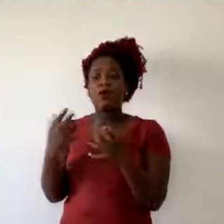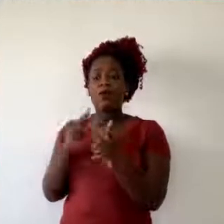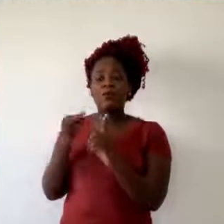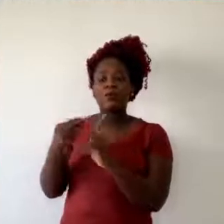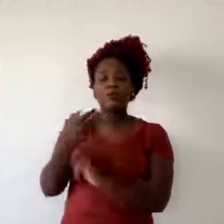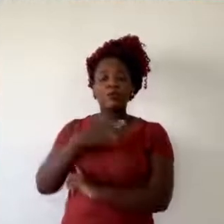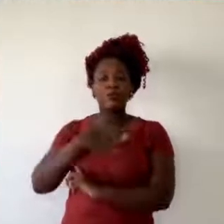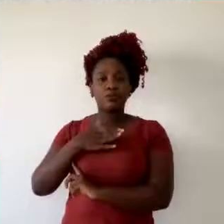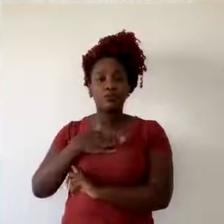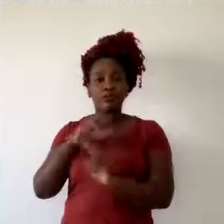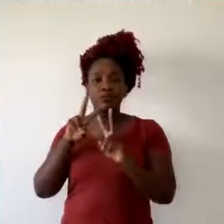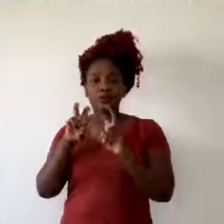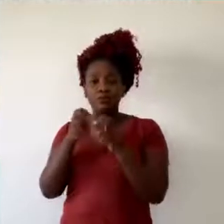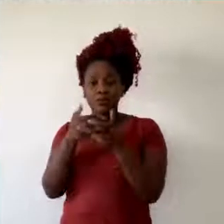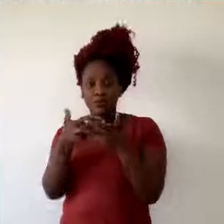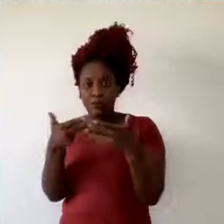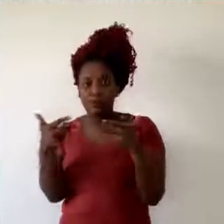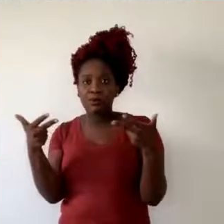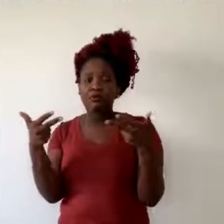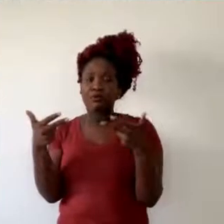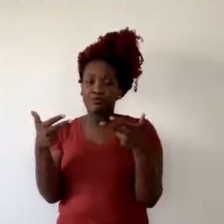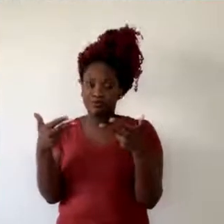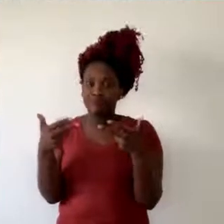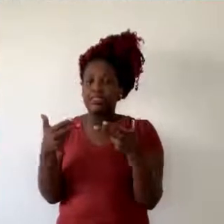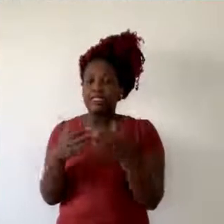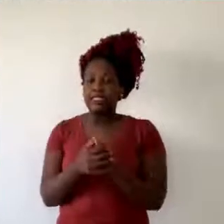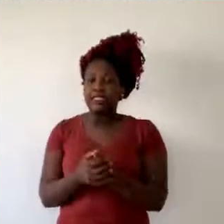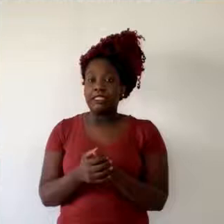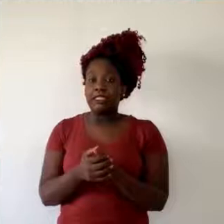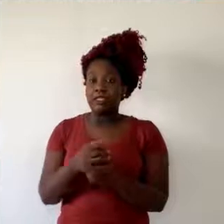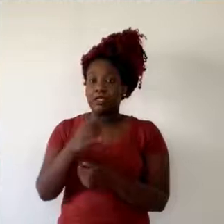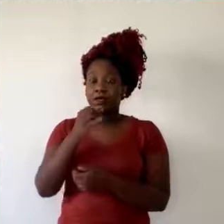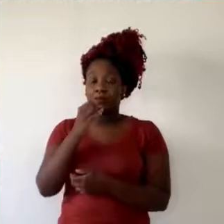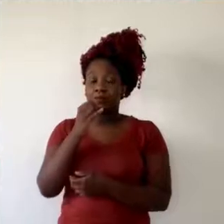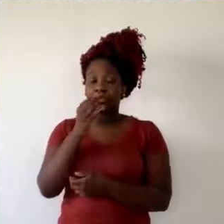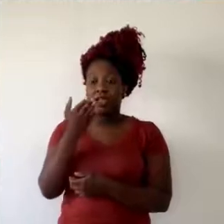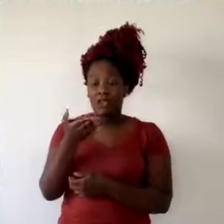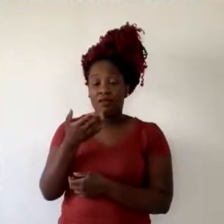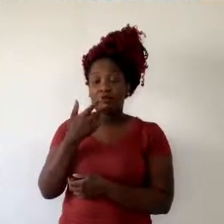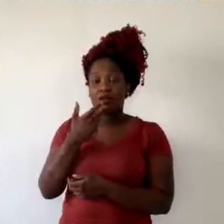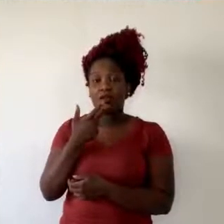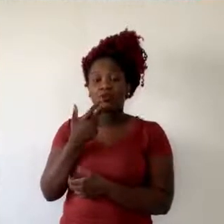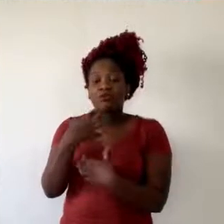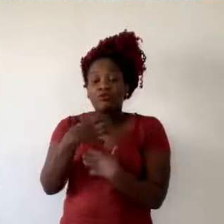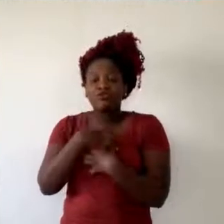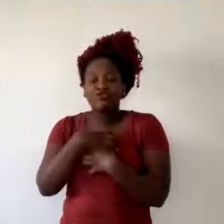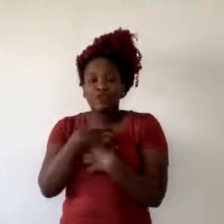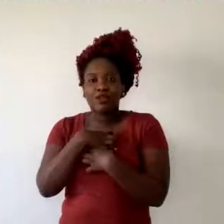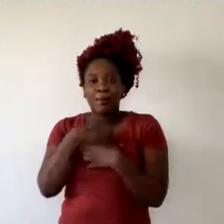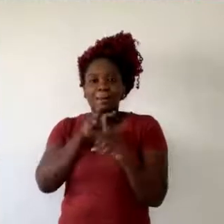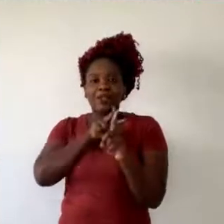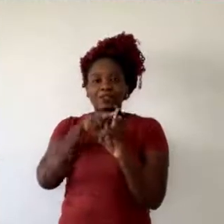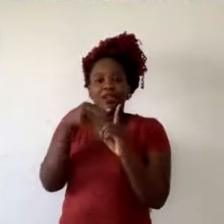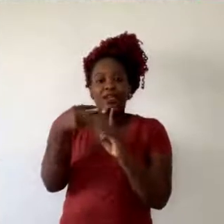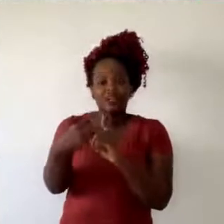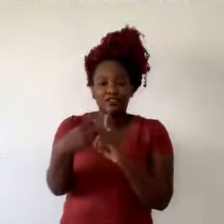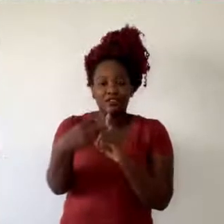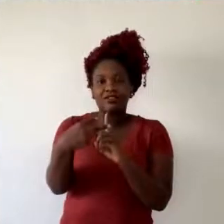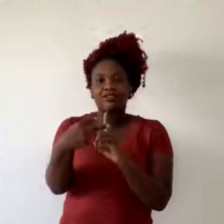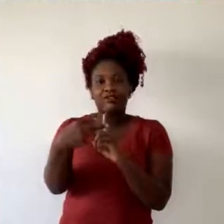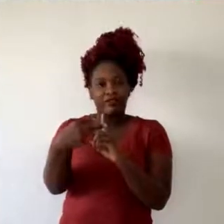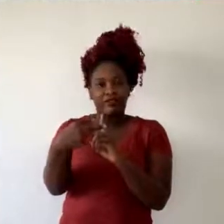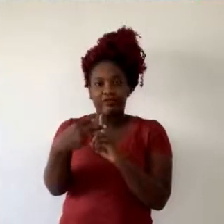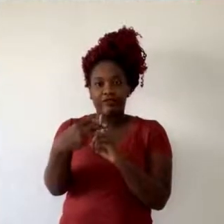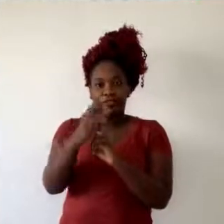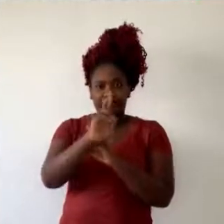my vision about everything that's around me. So when Mafoane says that we have, it's a way of